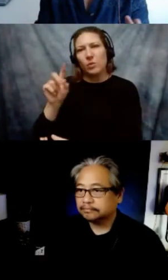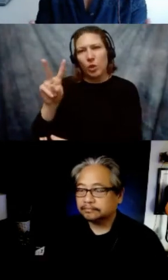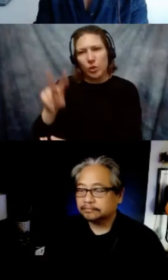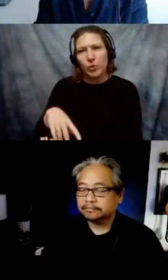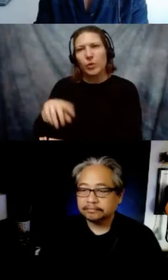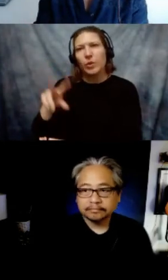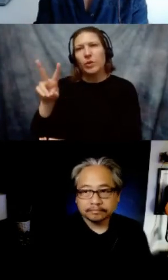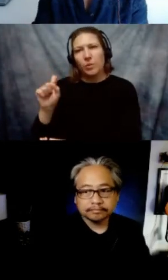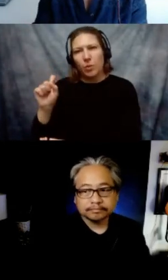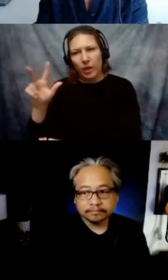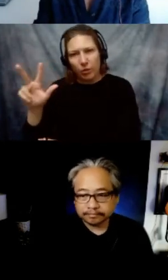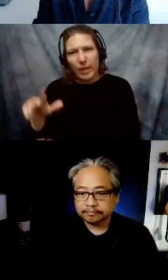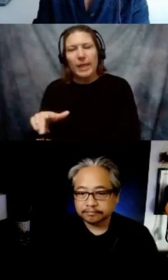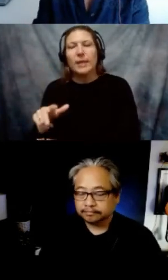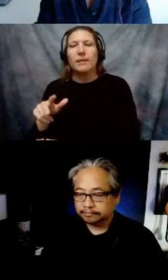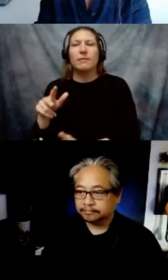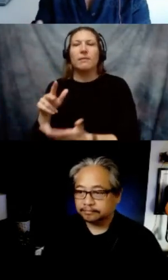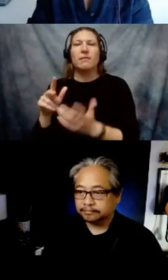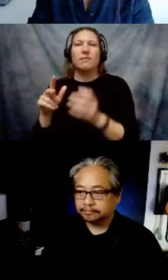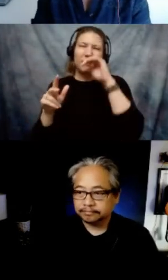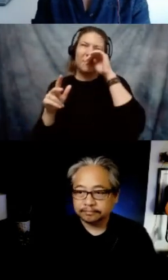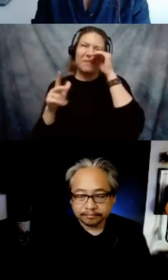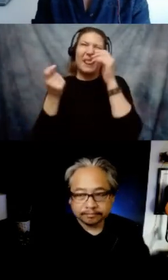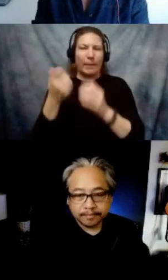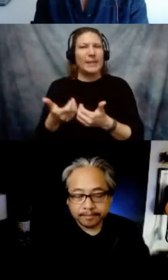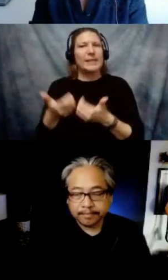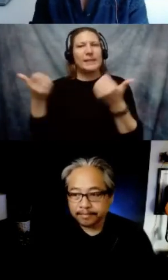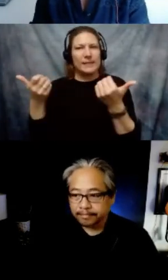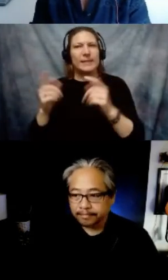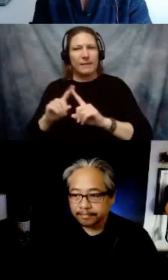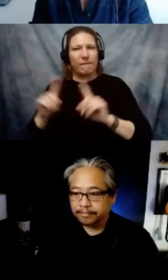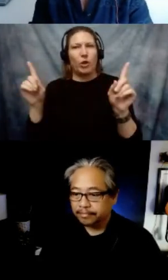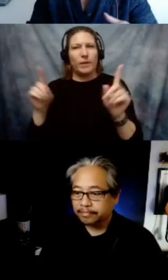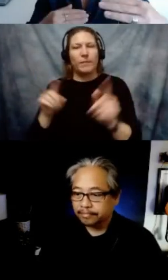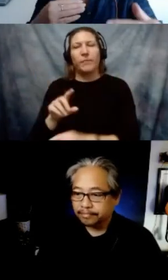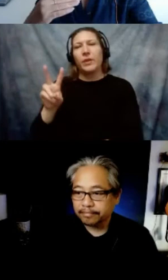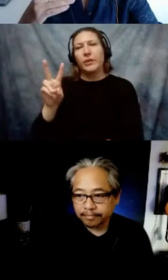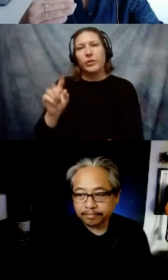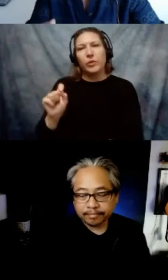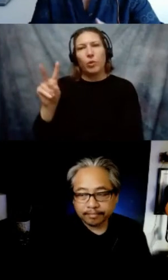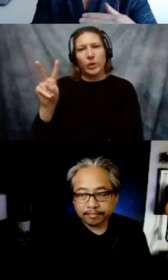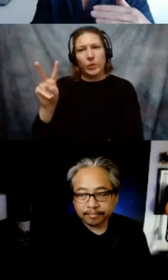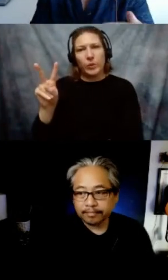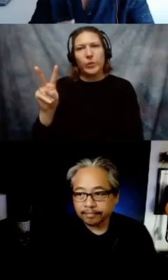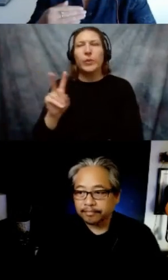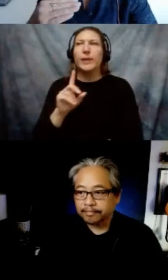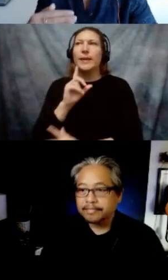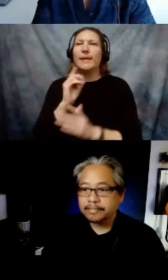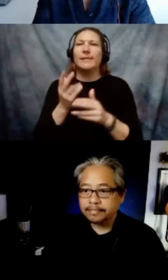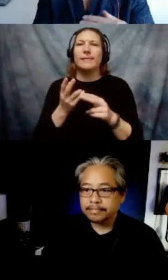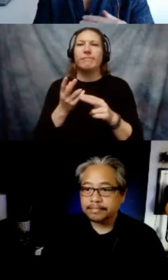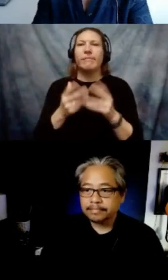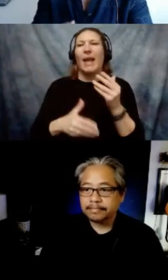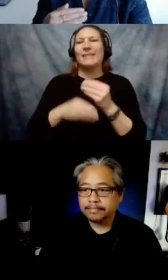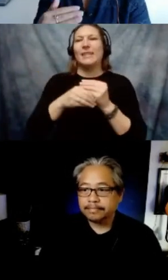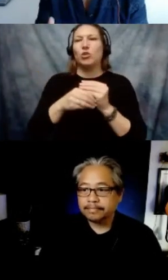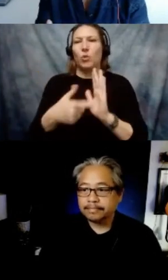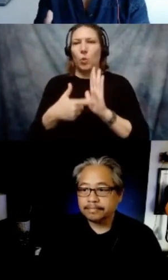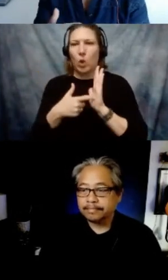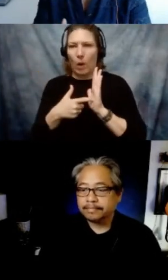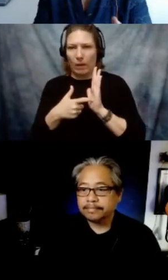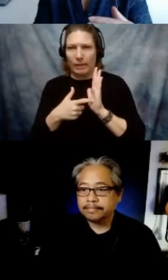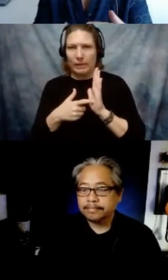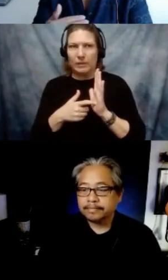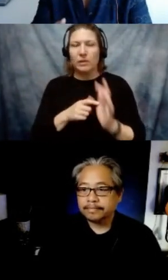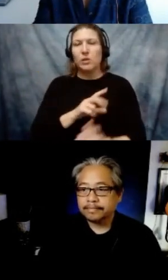is additional requirements on top of what we have already. So I think I'm not sure if they've actually been finalised yet, but I think that we're